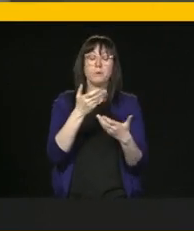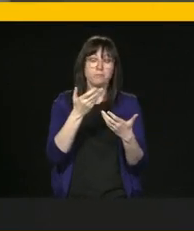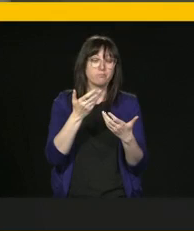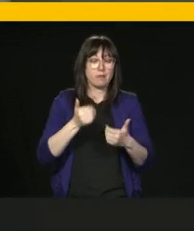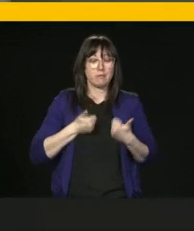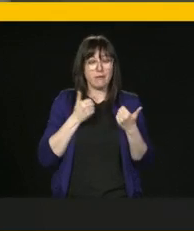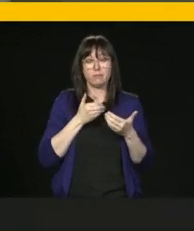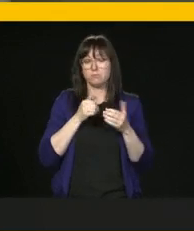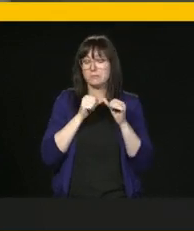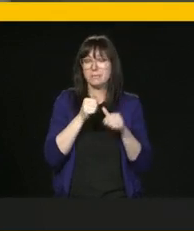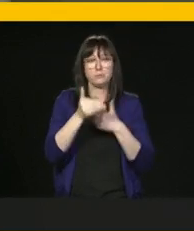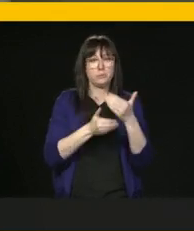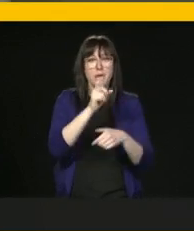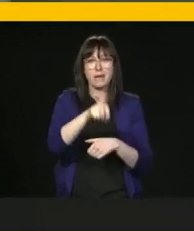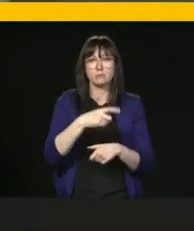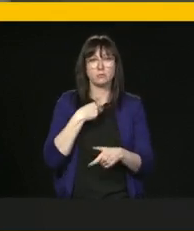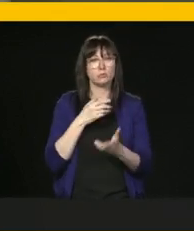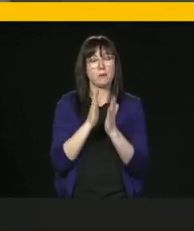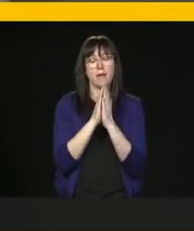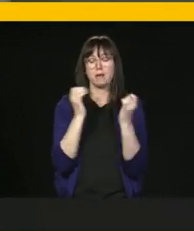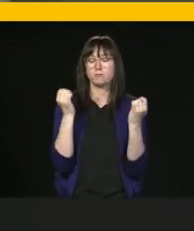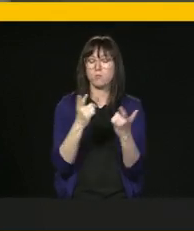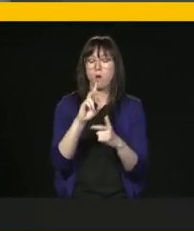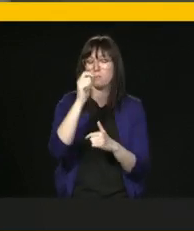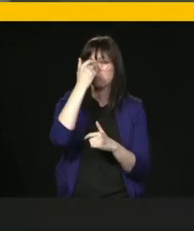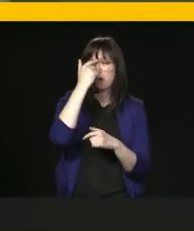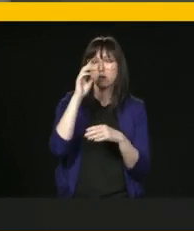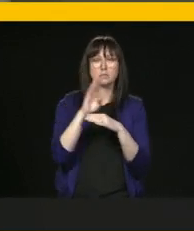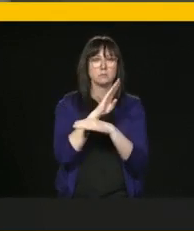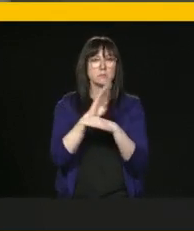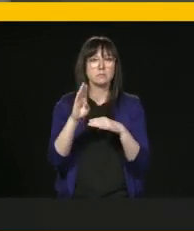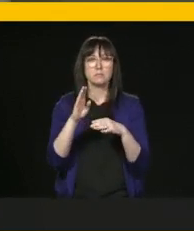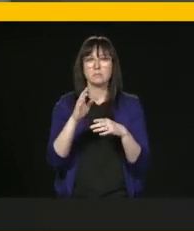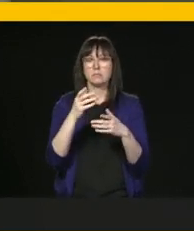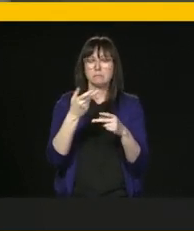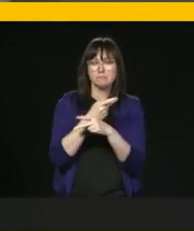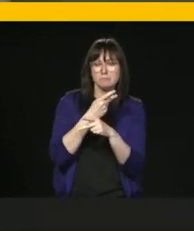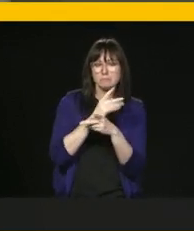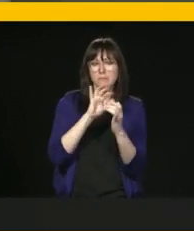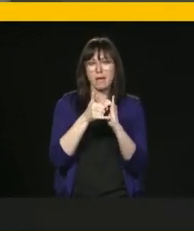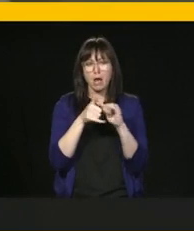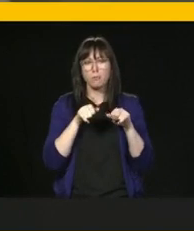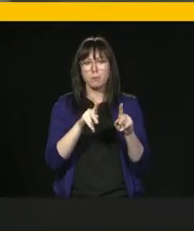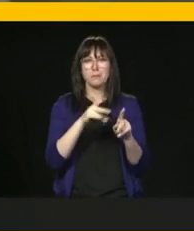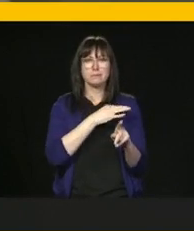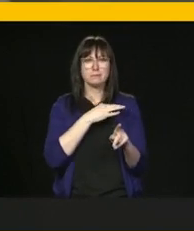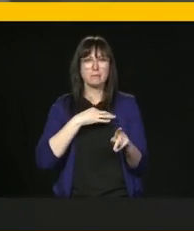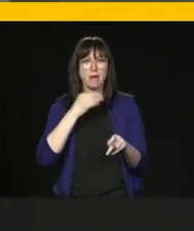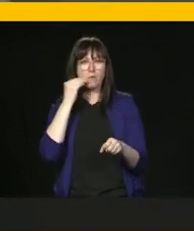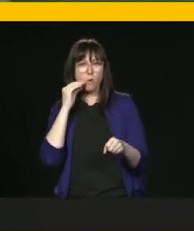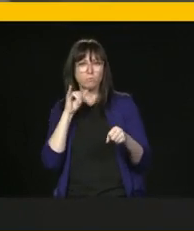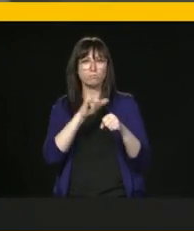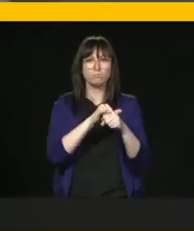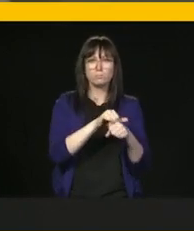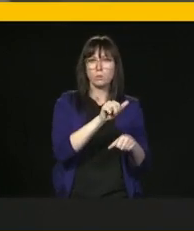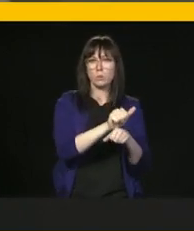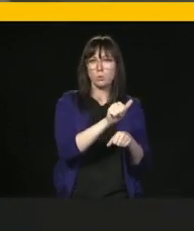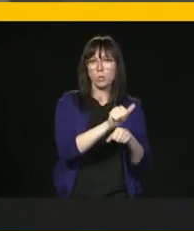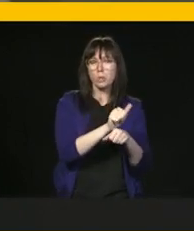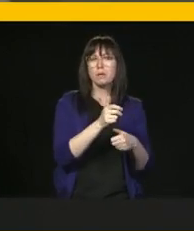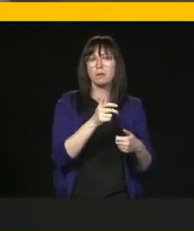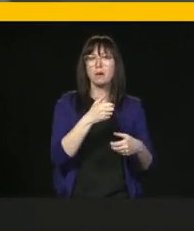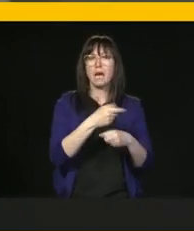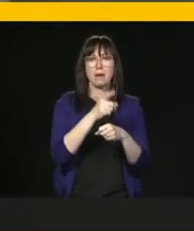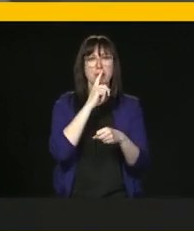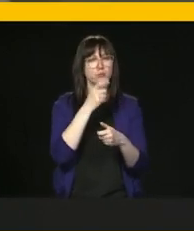who they are, to look for ways that they can allow their employees to work from home and or ensure that they're using the best possible guidance to protect their workers when